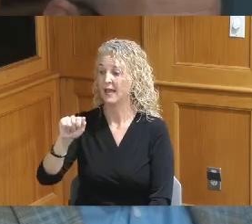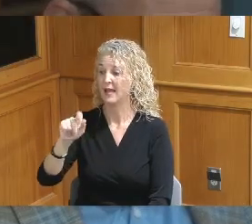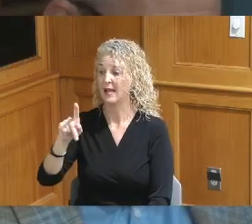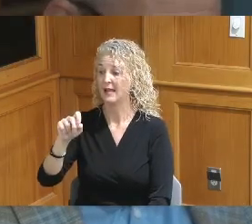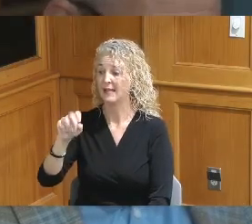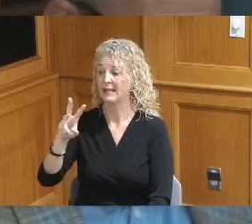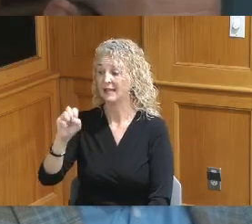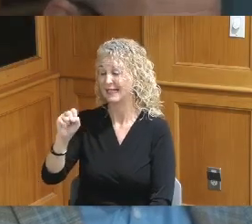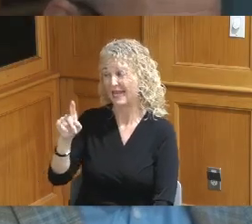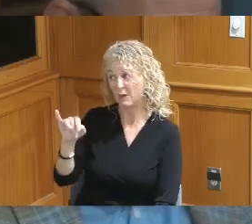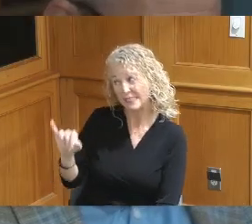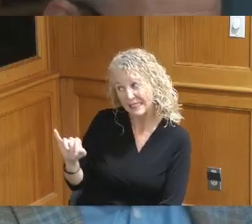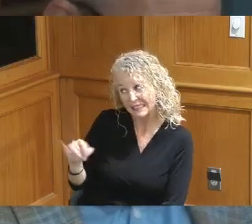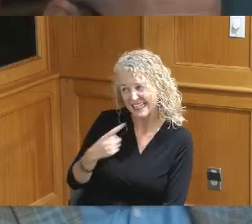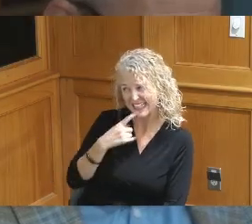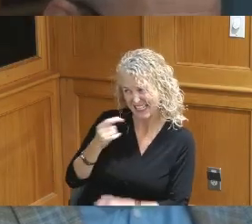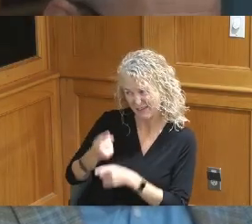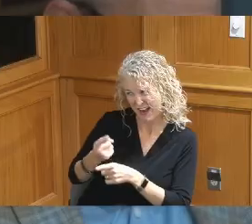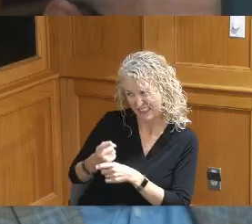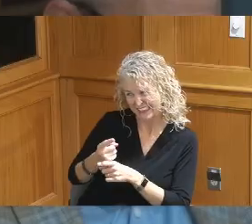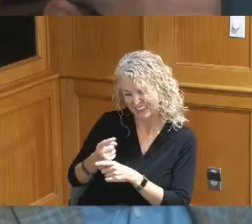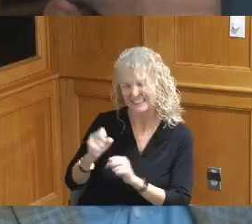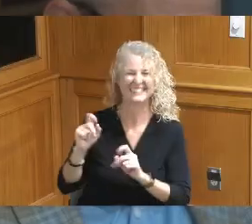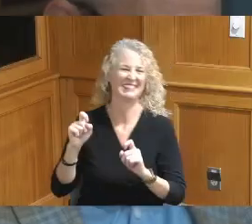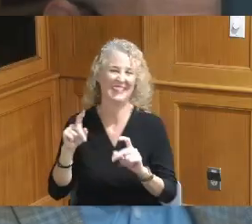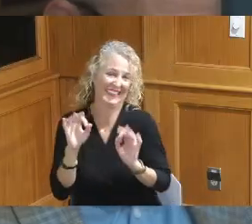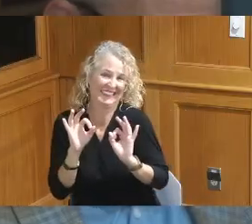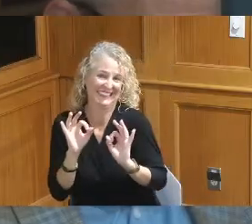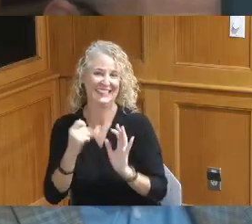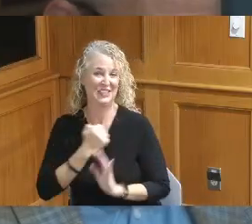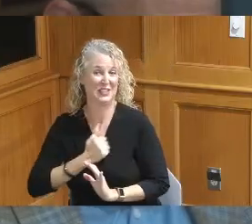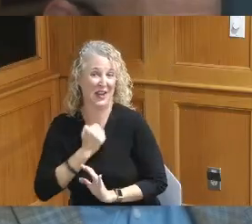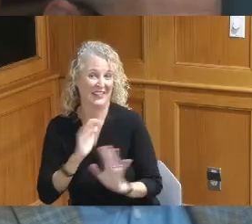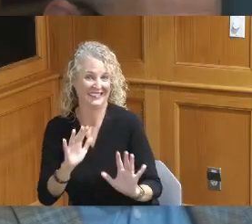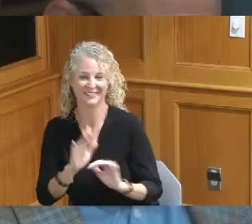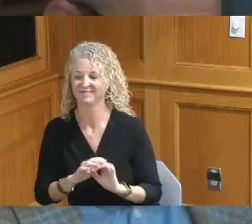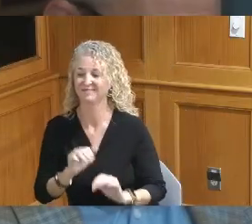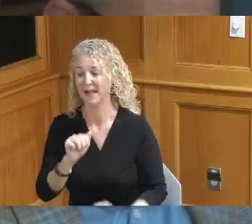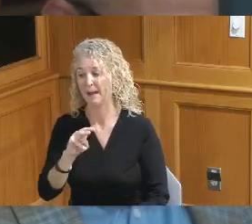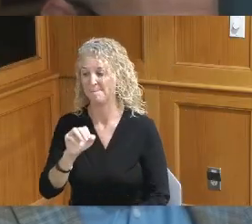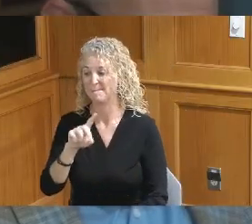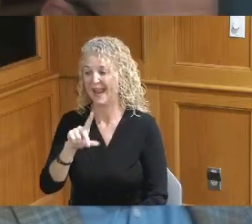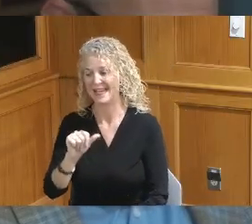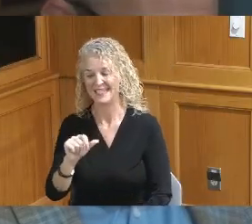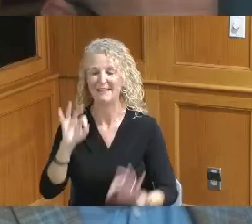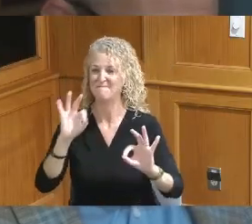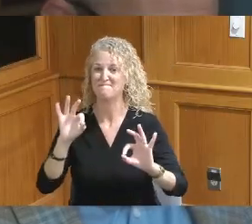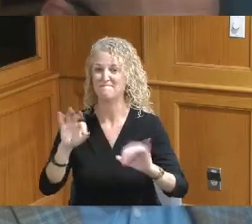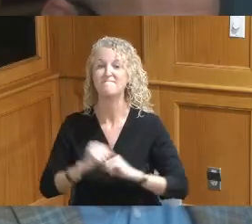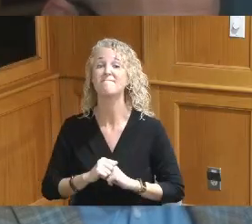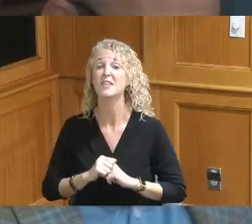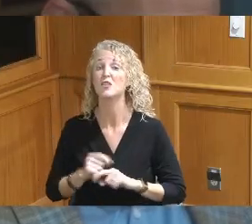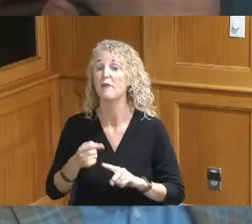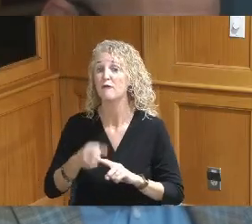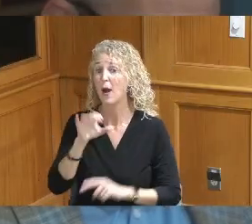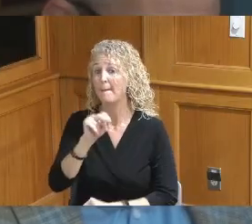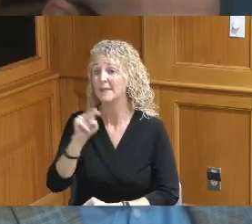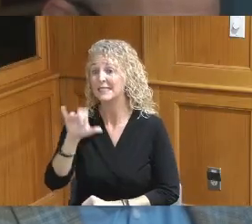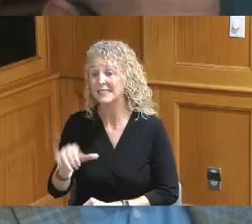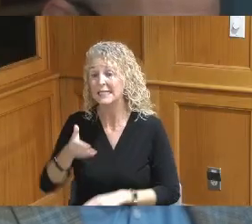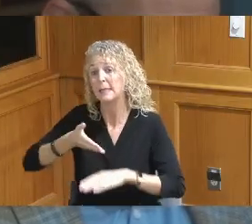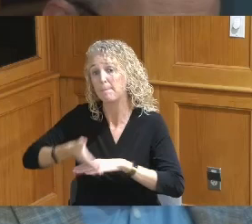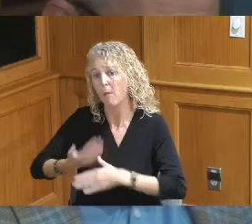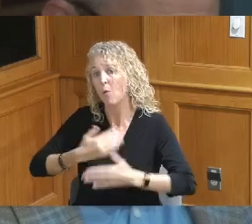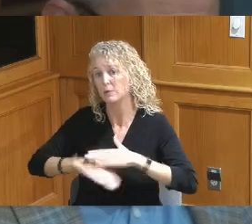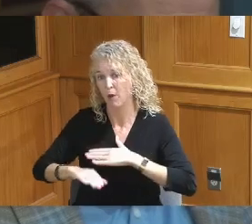Lakowski. Lakowski? There. Amanda Lakowski. Let's give it up. From Cincy